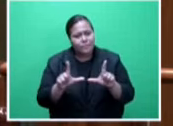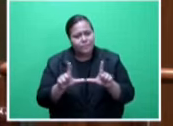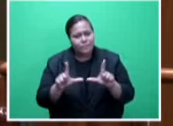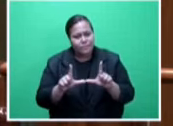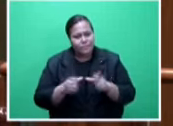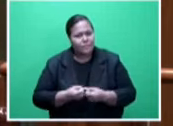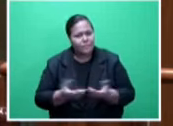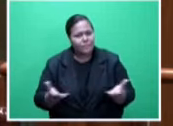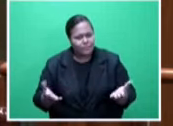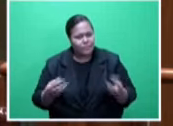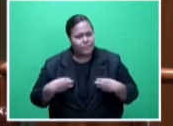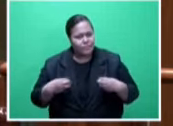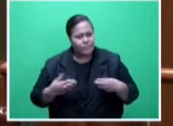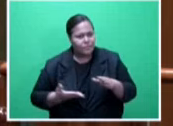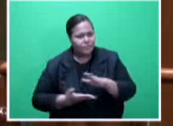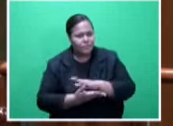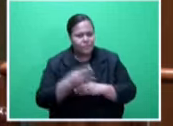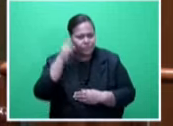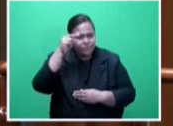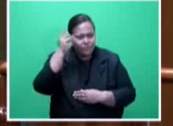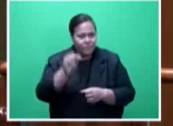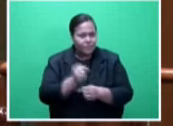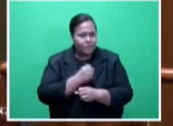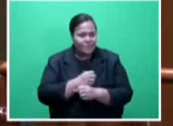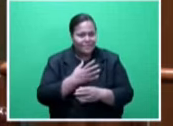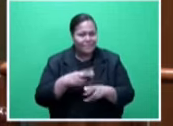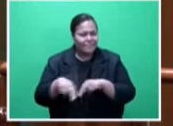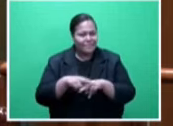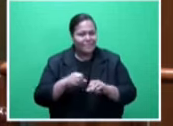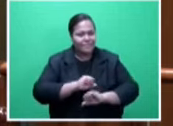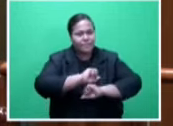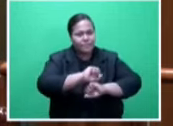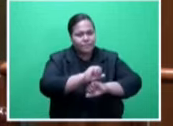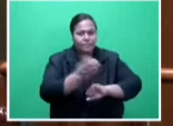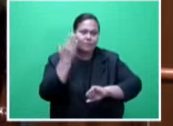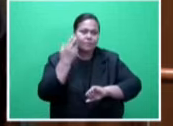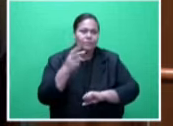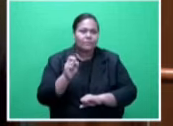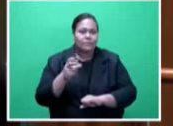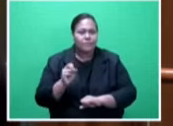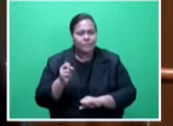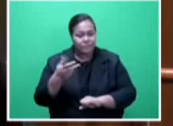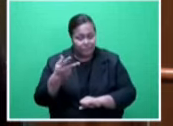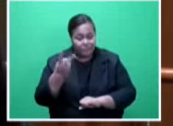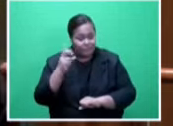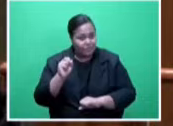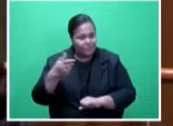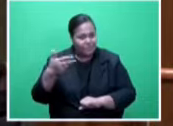and businesses under the Fijian Made by Fiji campaign since 2018? Thank you.